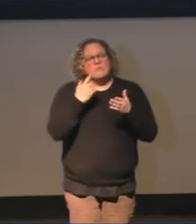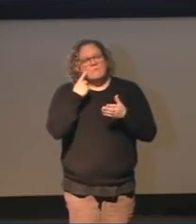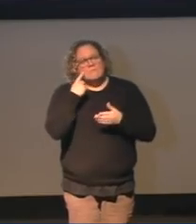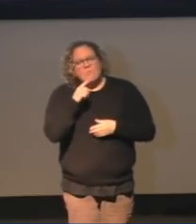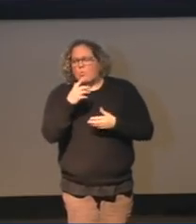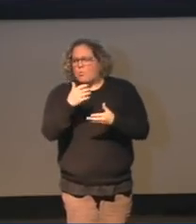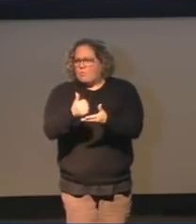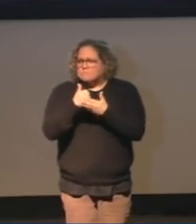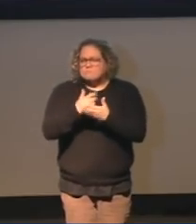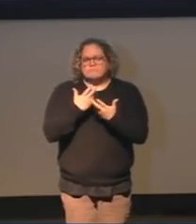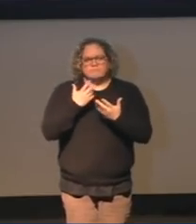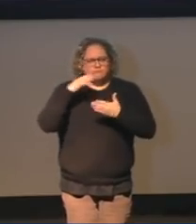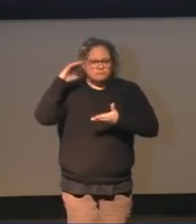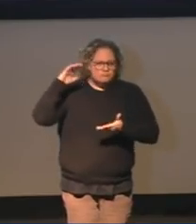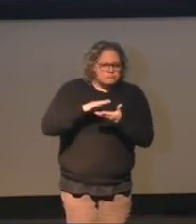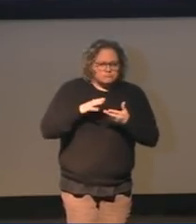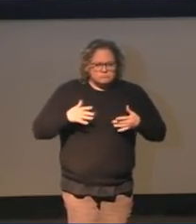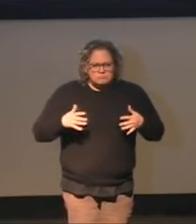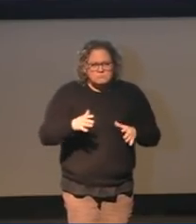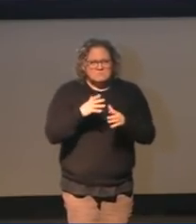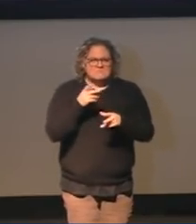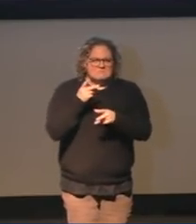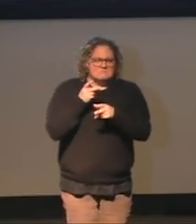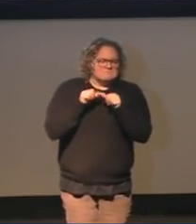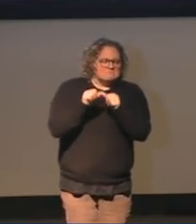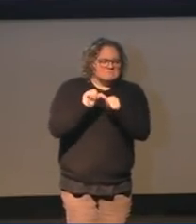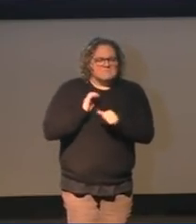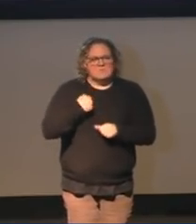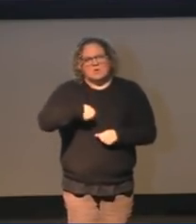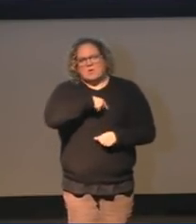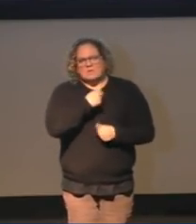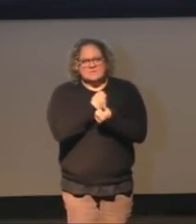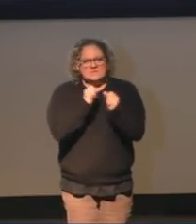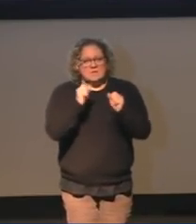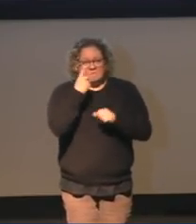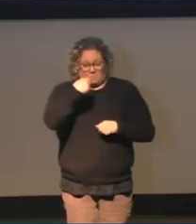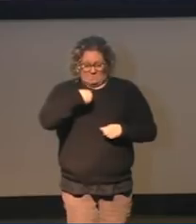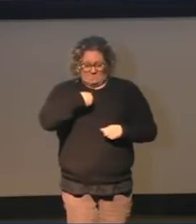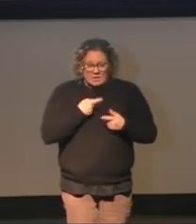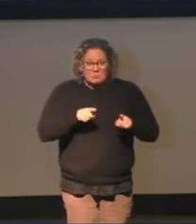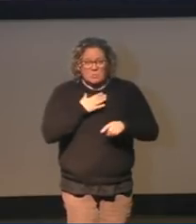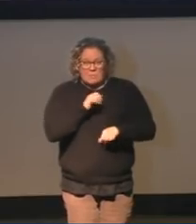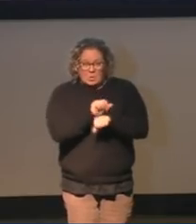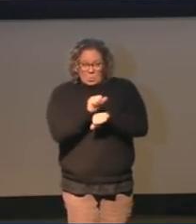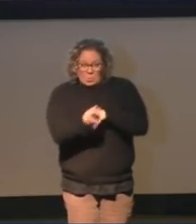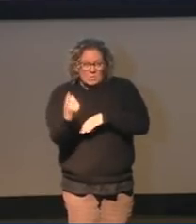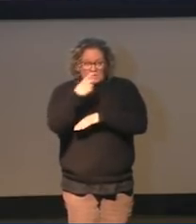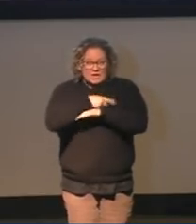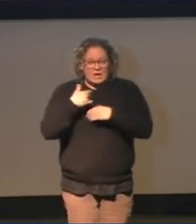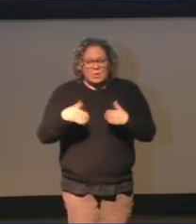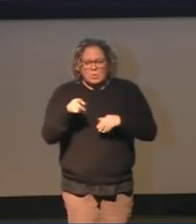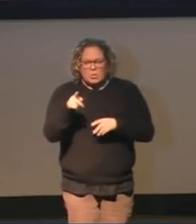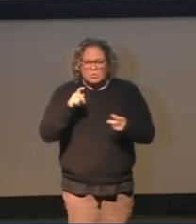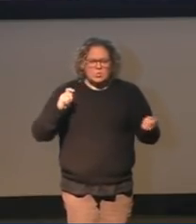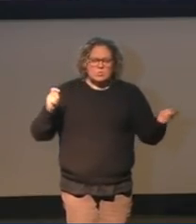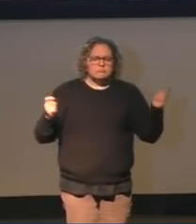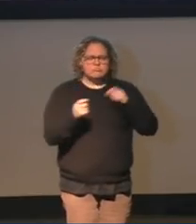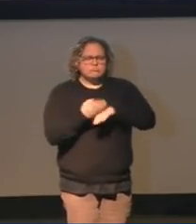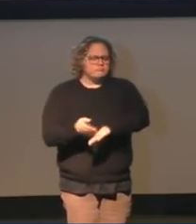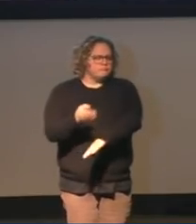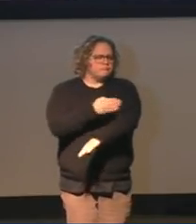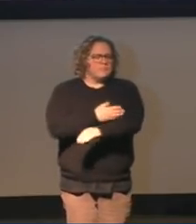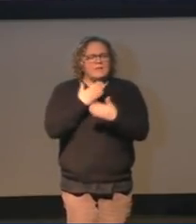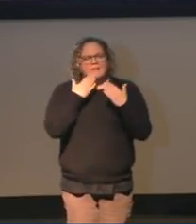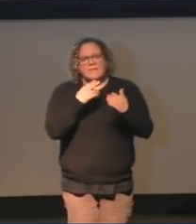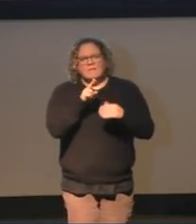anxiety, keeping us safe during this pandemic. For me and my workday, you have made the biggest difference. Thank you, U of M,